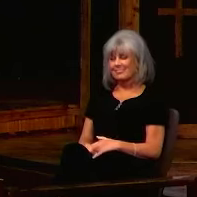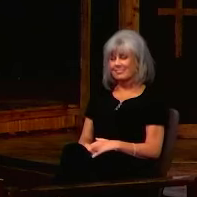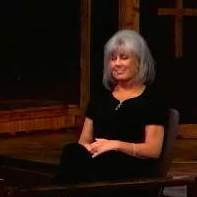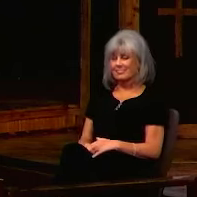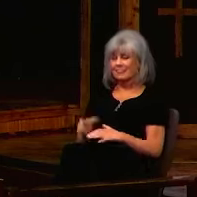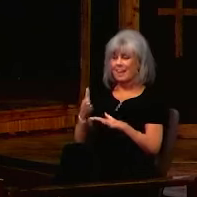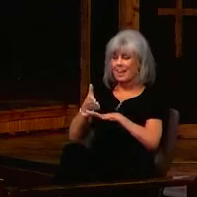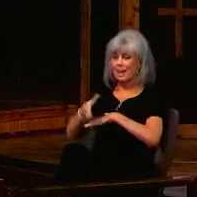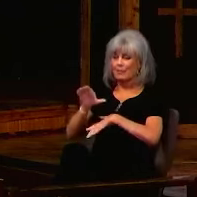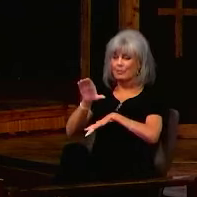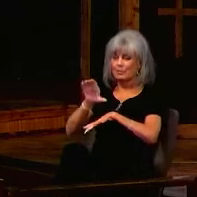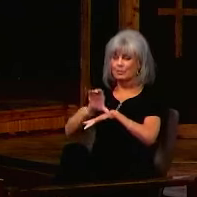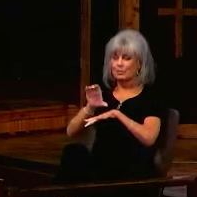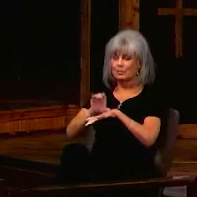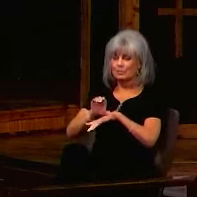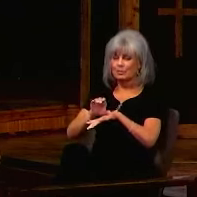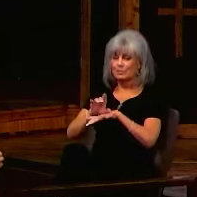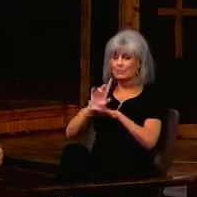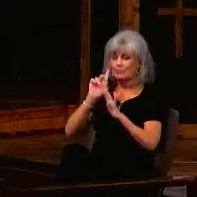service. Yeah, I'll be here.